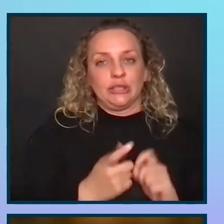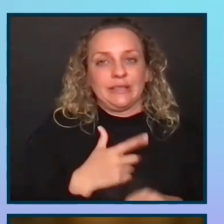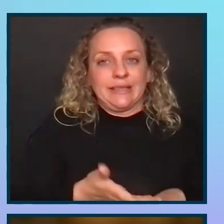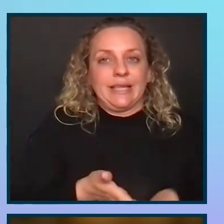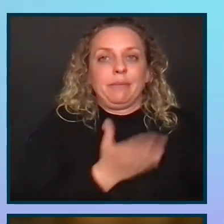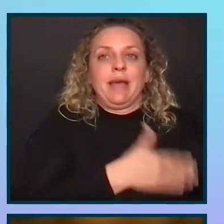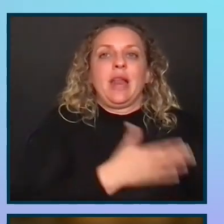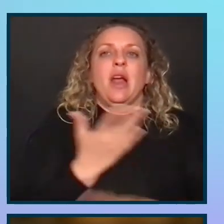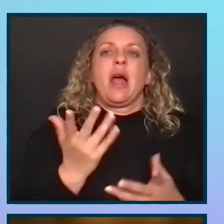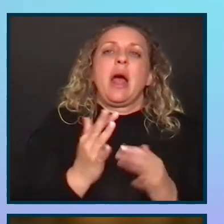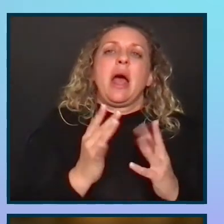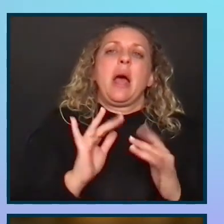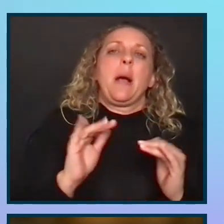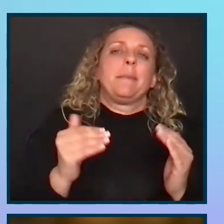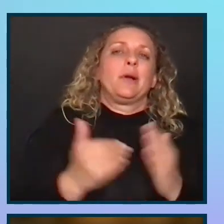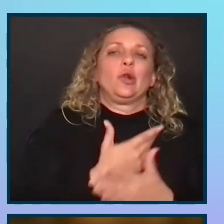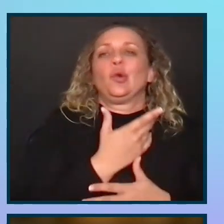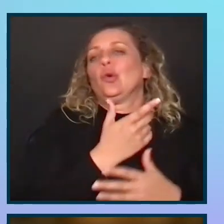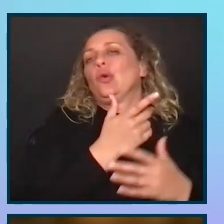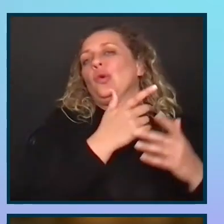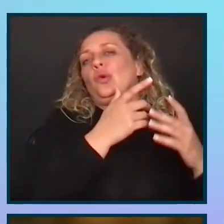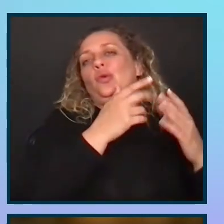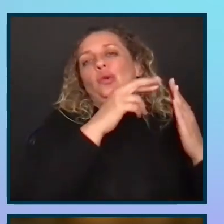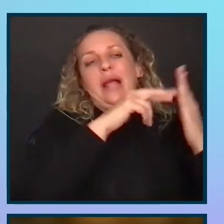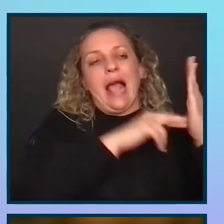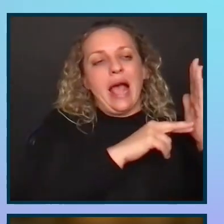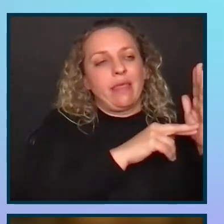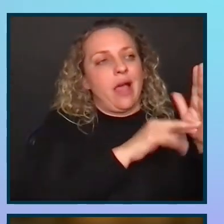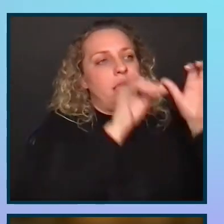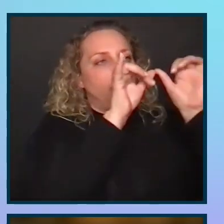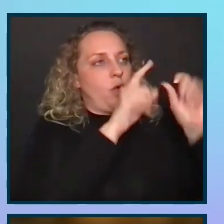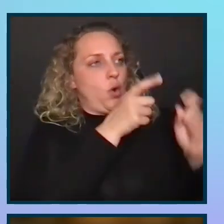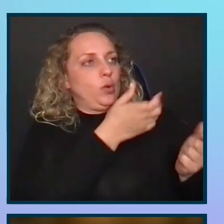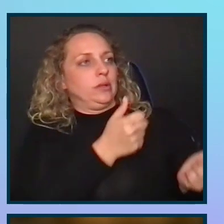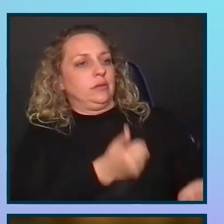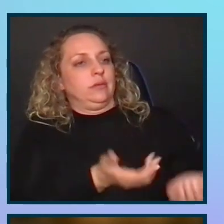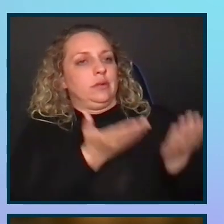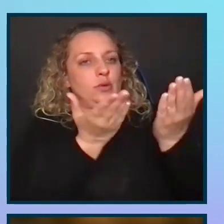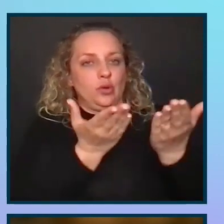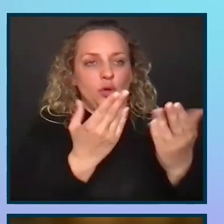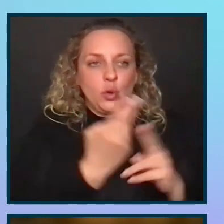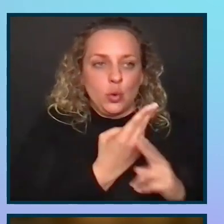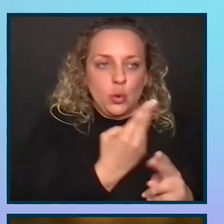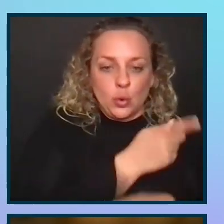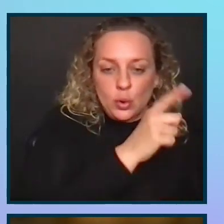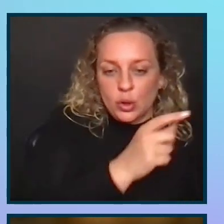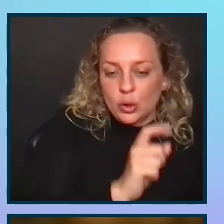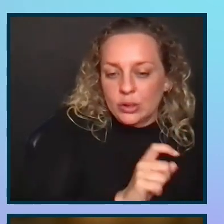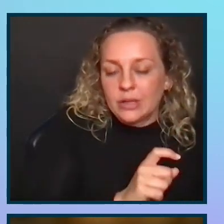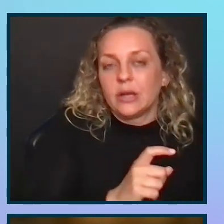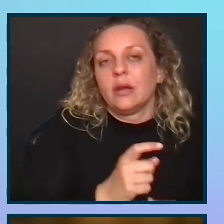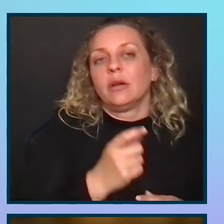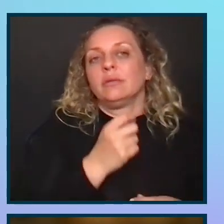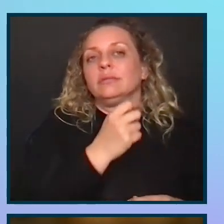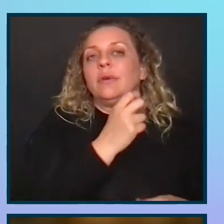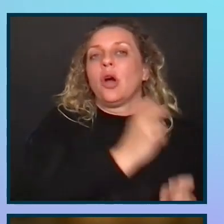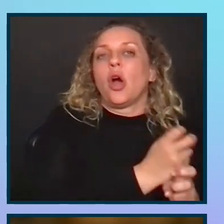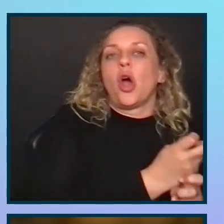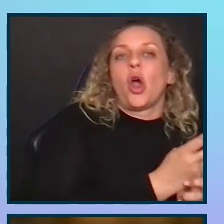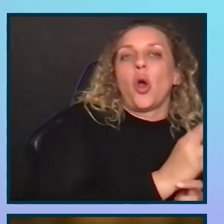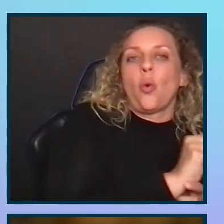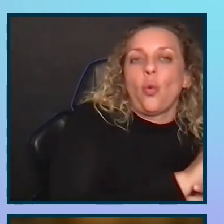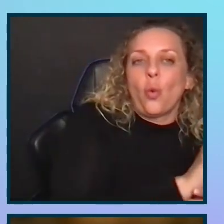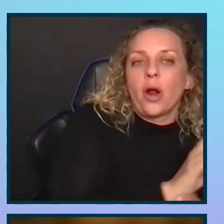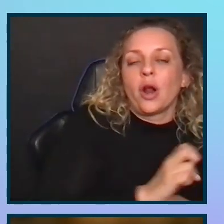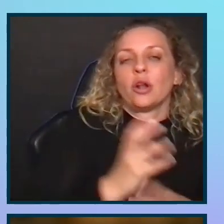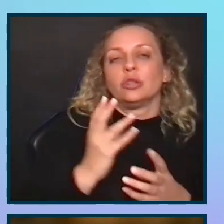better. New guidelines are always introduced. We have to think about user needs. Hardware, software is always changing. And so the